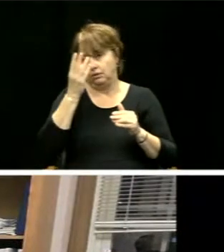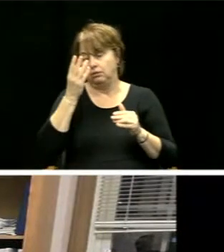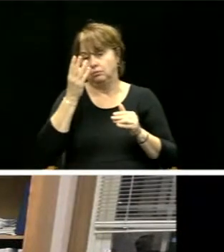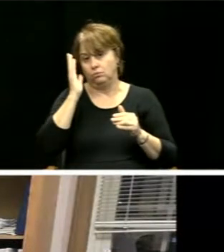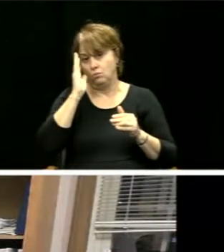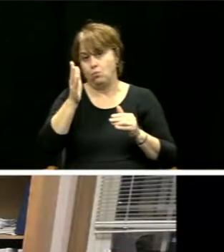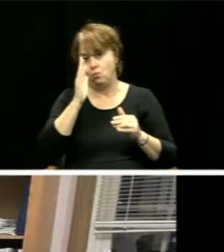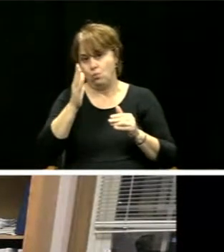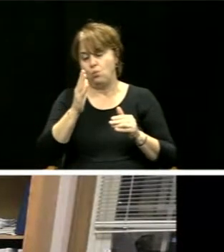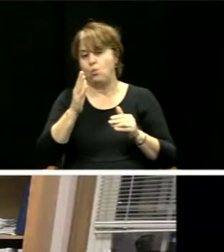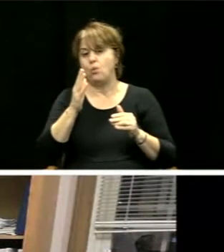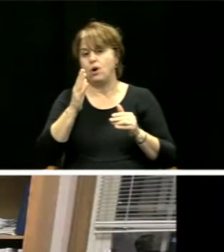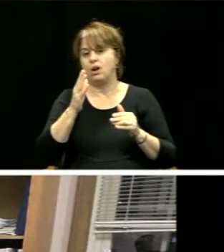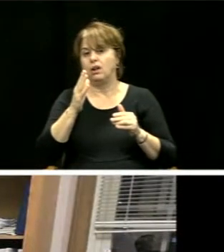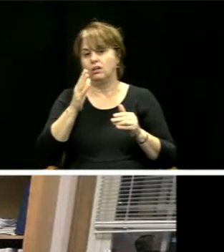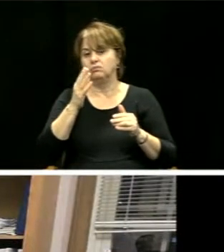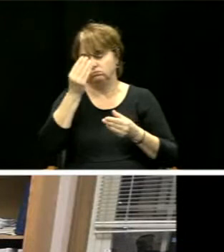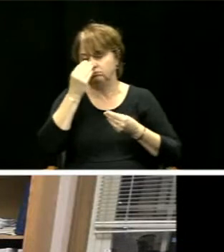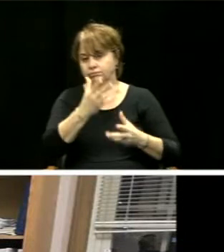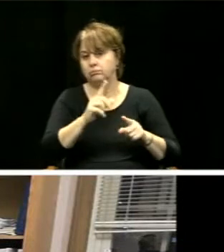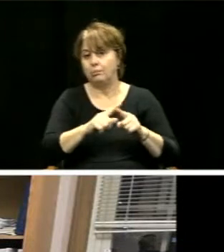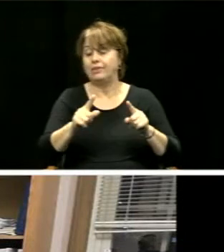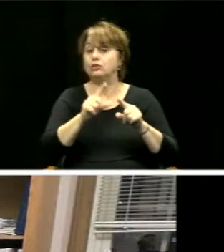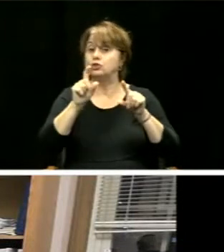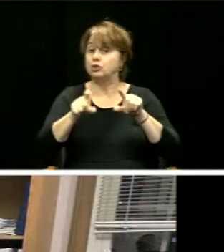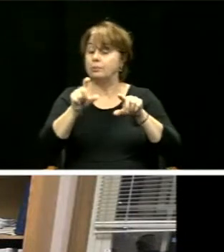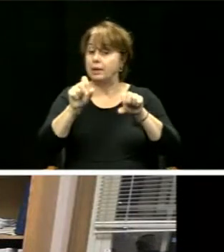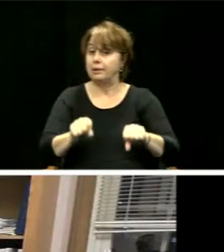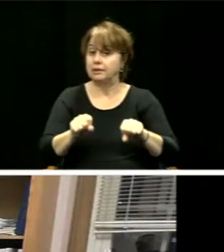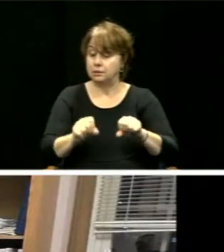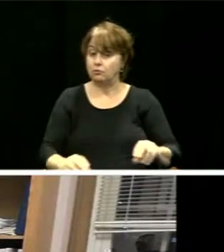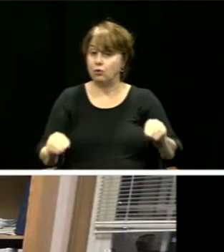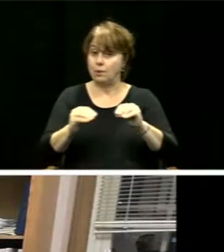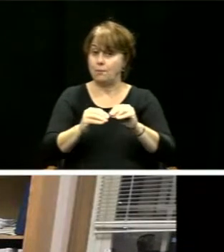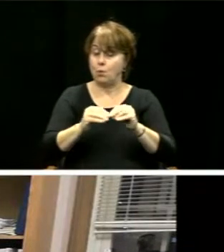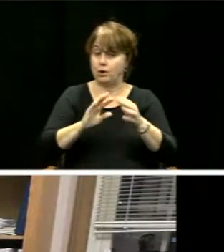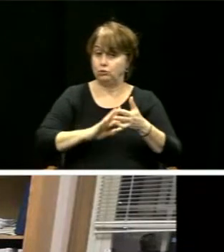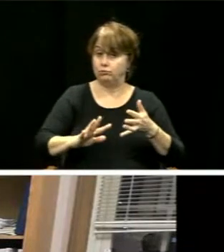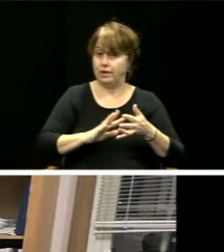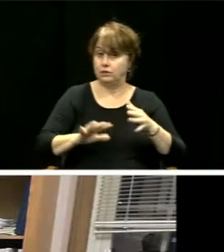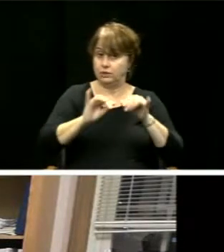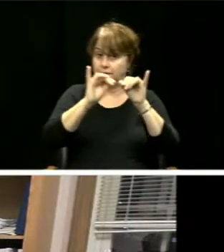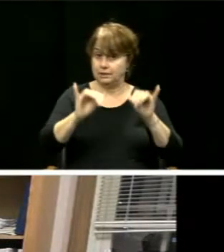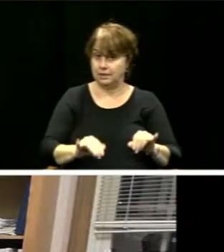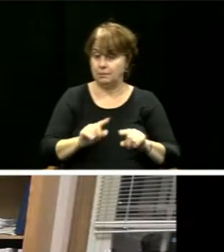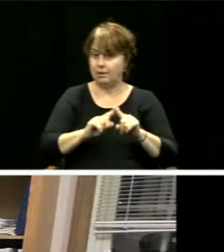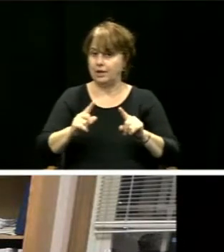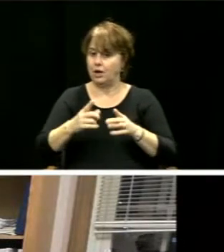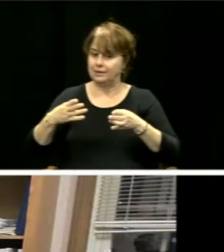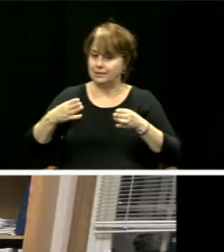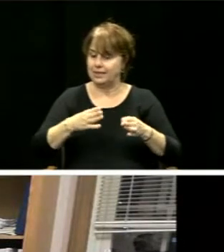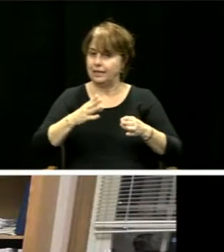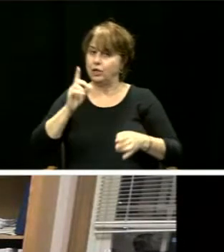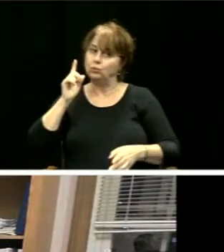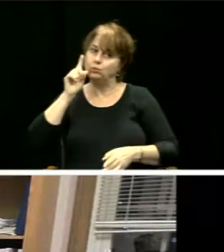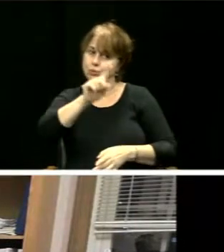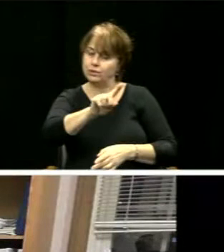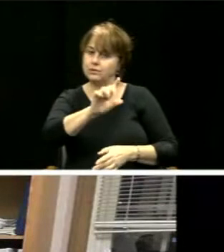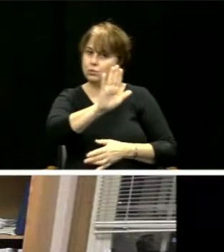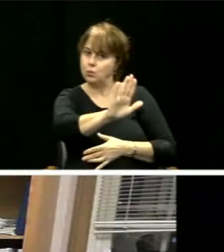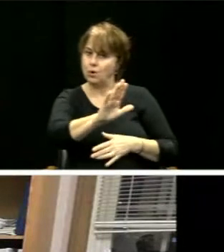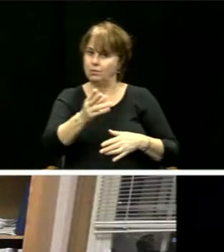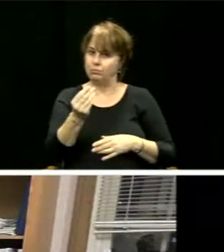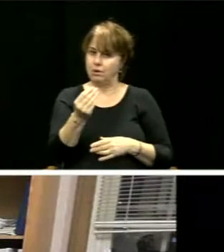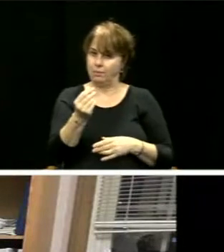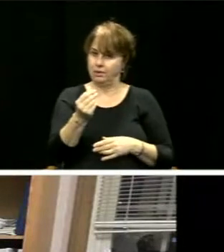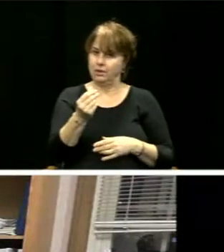be capacity for more drainage in the system, but not sending it towards your property. It would go to